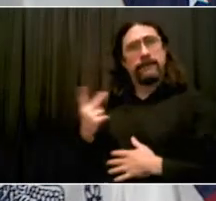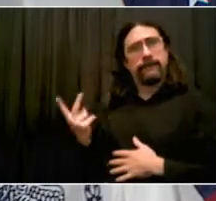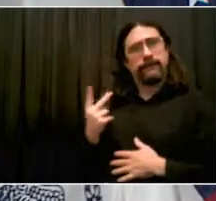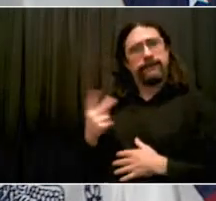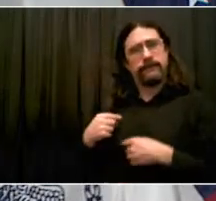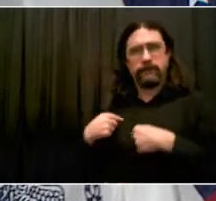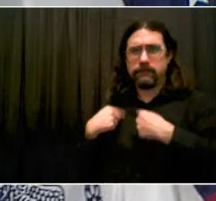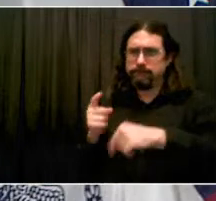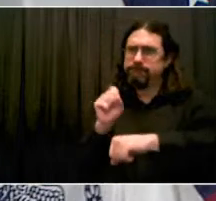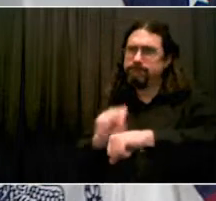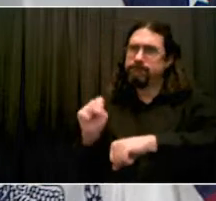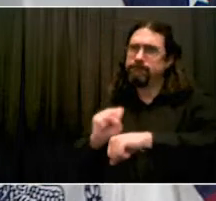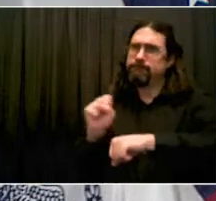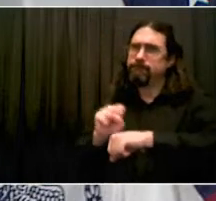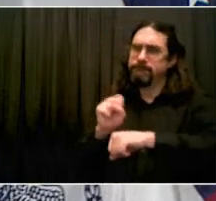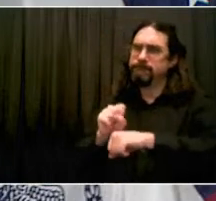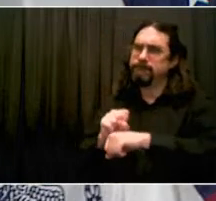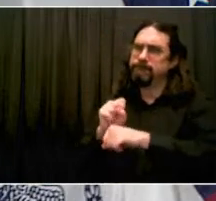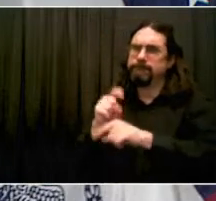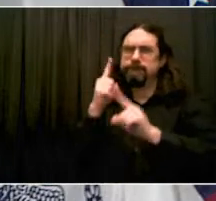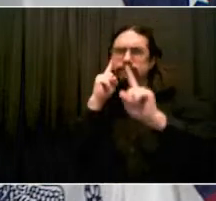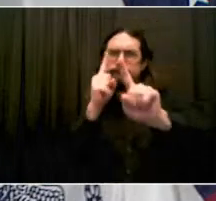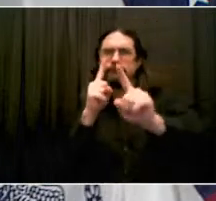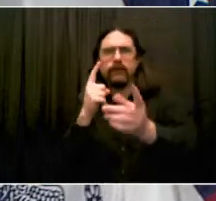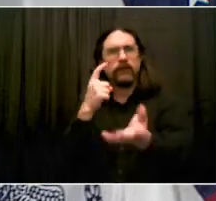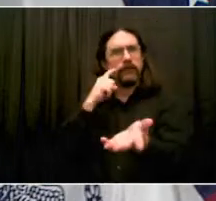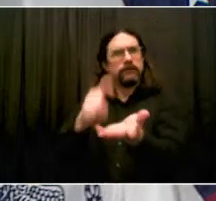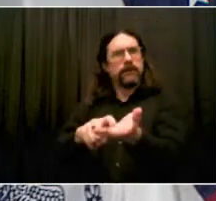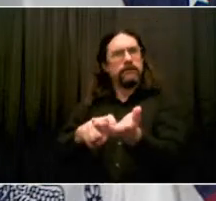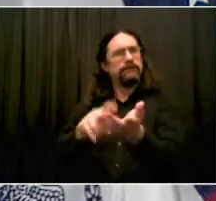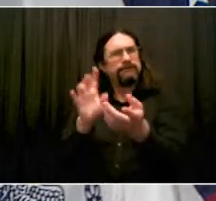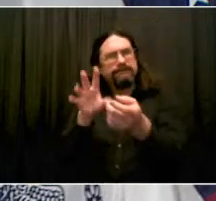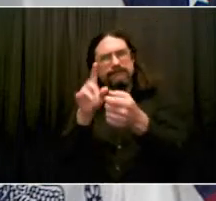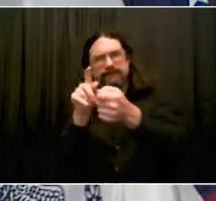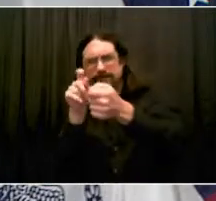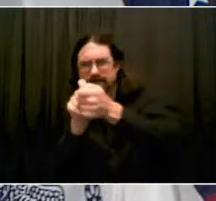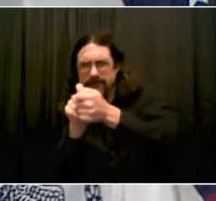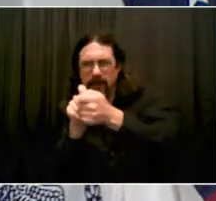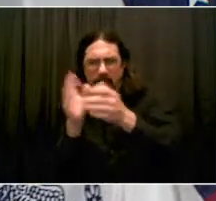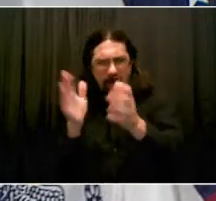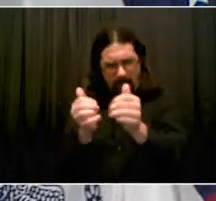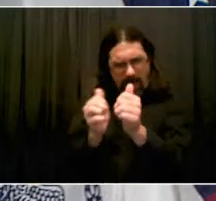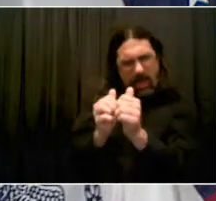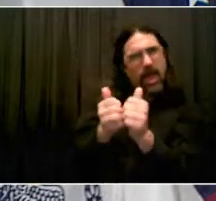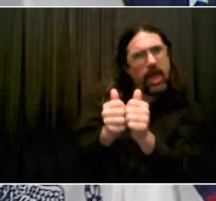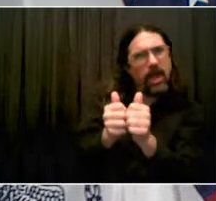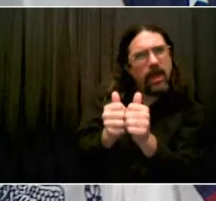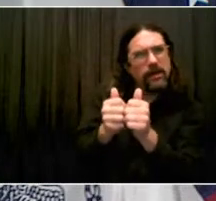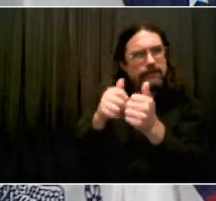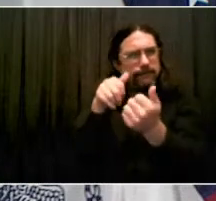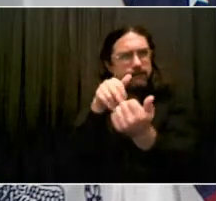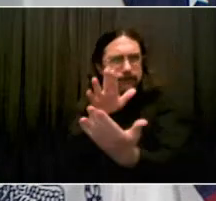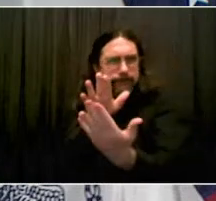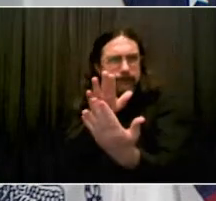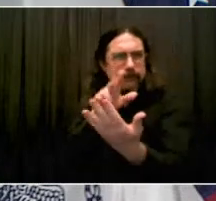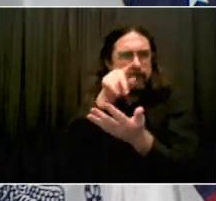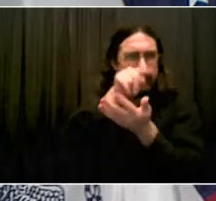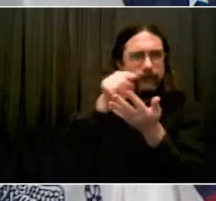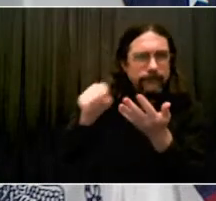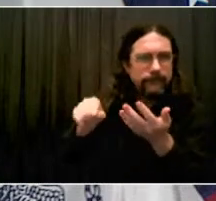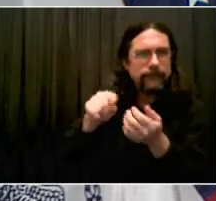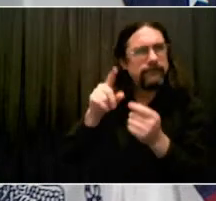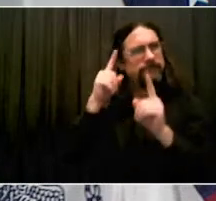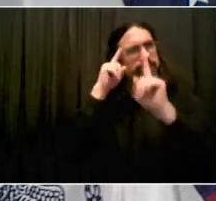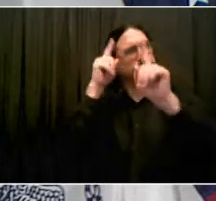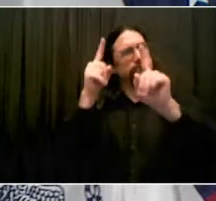talking about this throughout the week. At the beginning of the week, we talked about making those crisis calls citywide. Anyone who's in